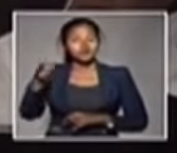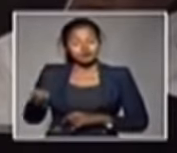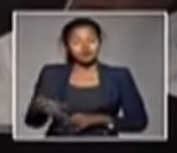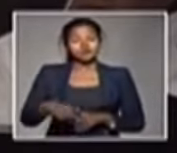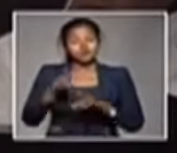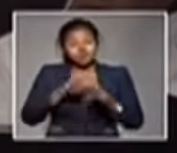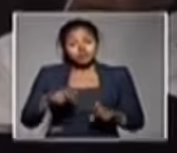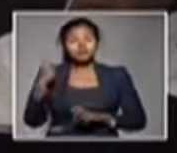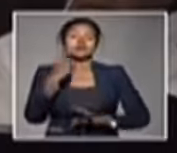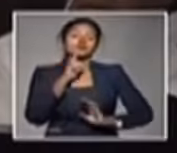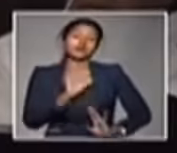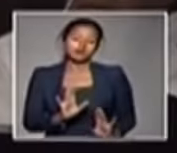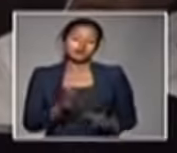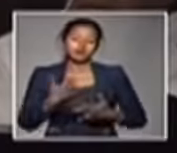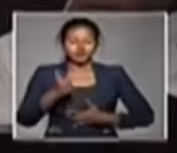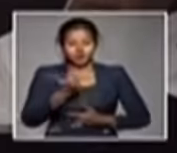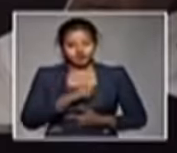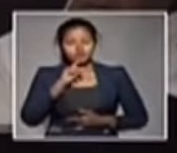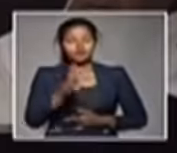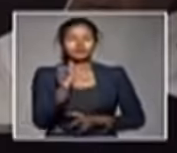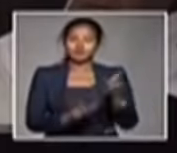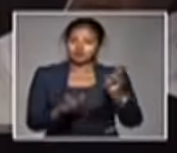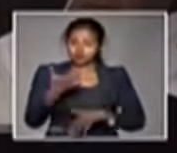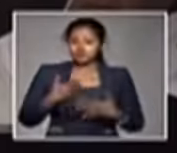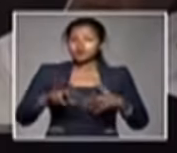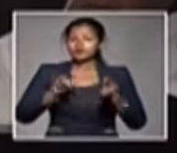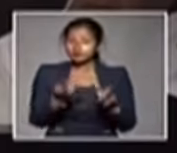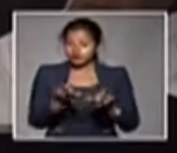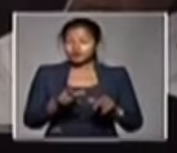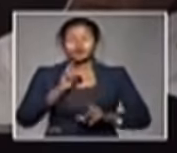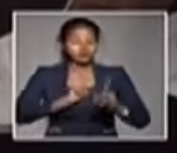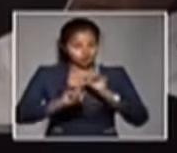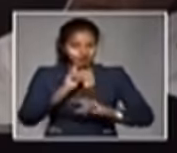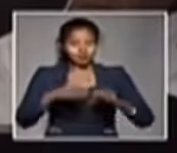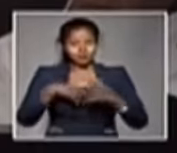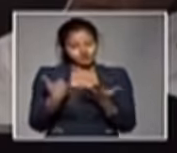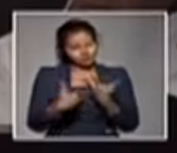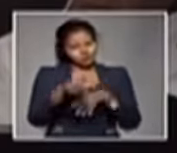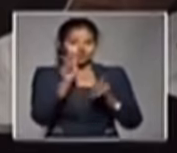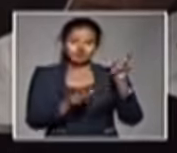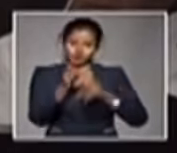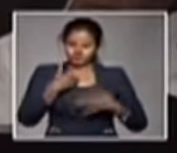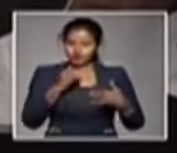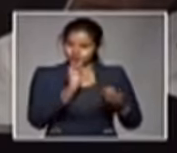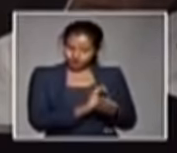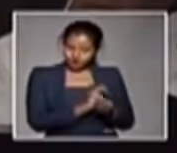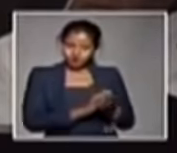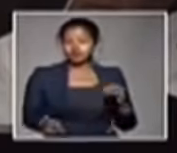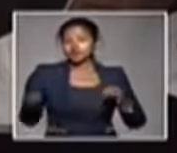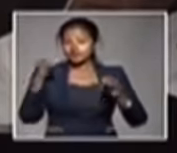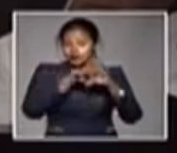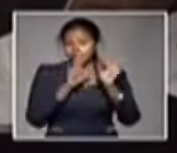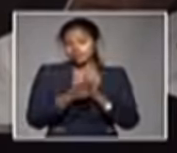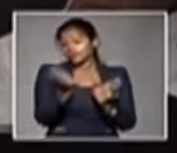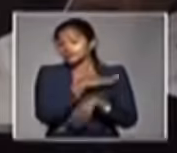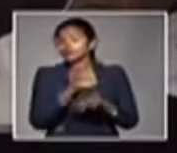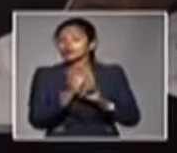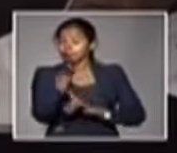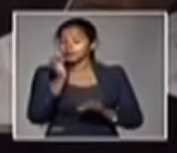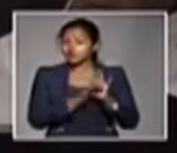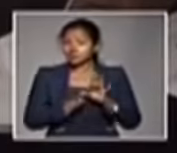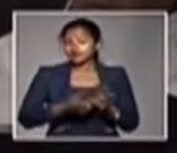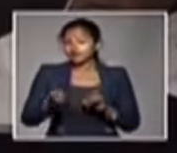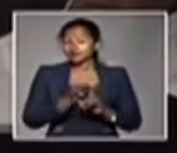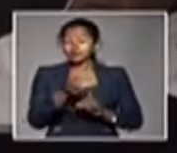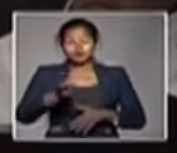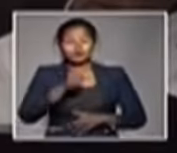first. I wish to tell the people that I have recordings of conversations with several individuals. This includes the former president, former justice